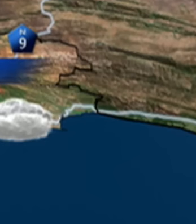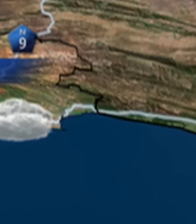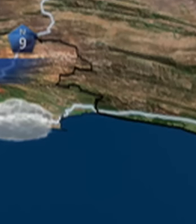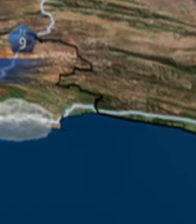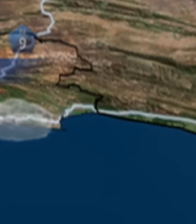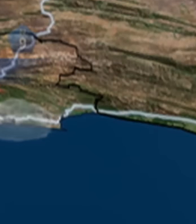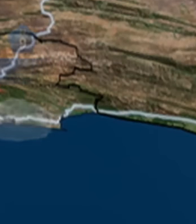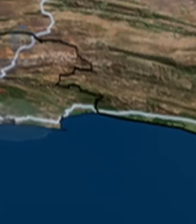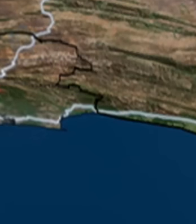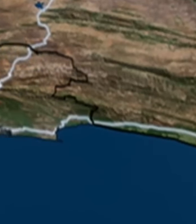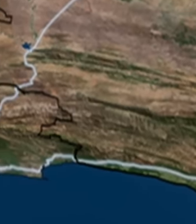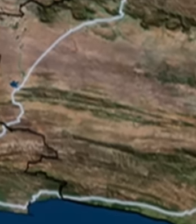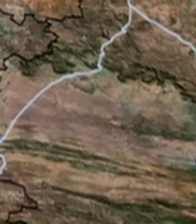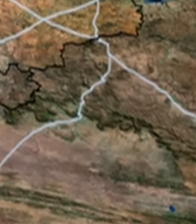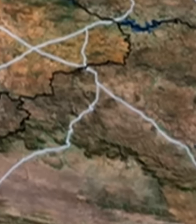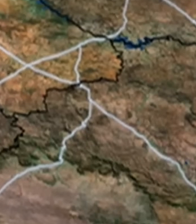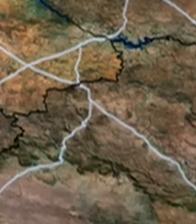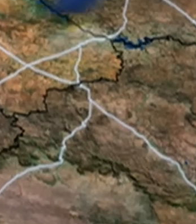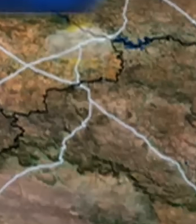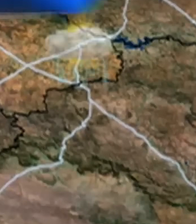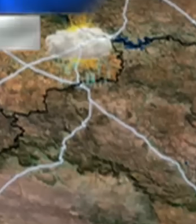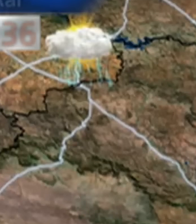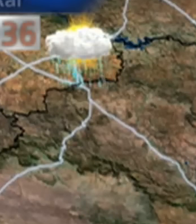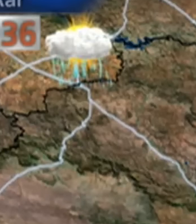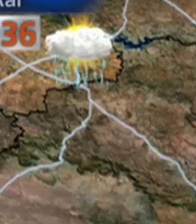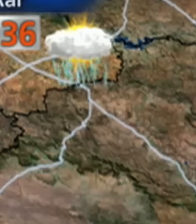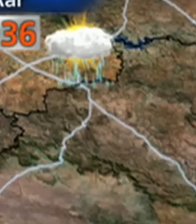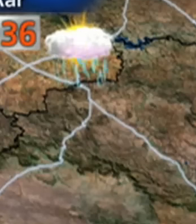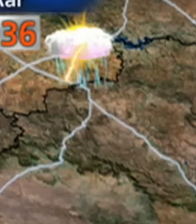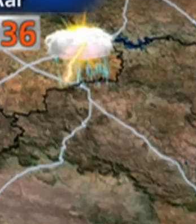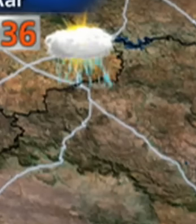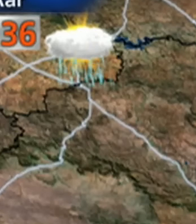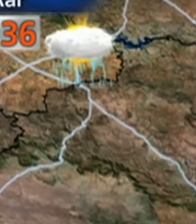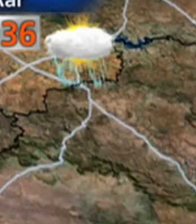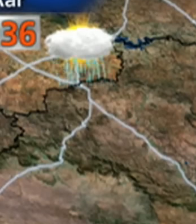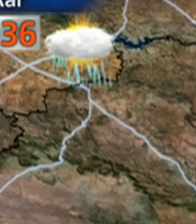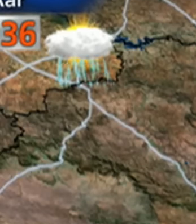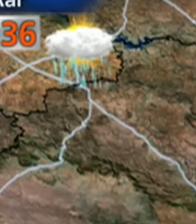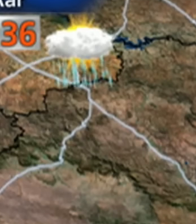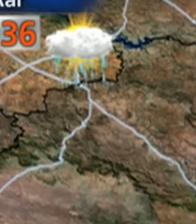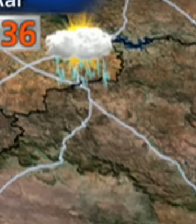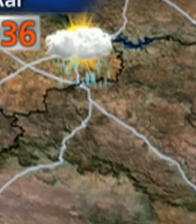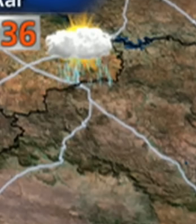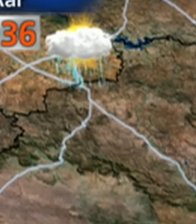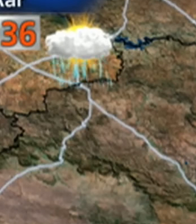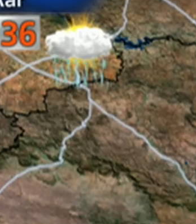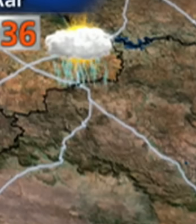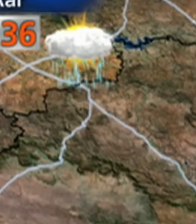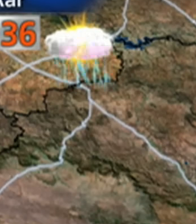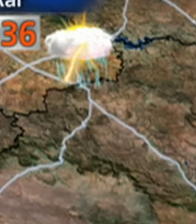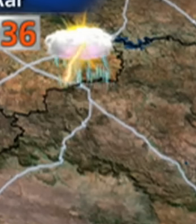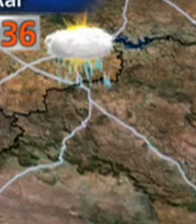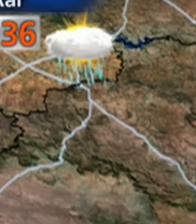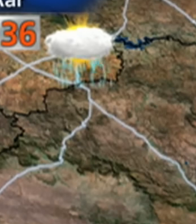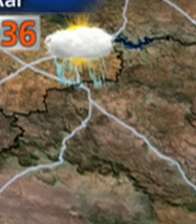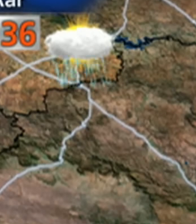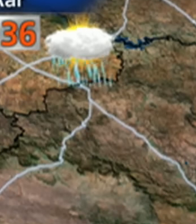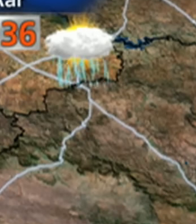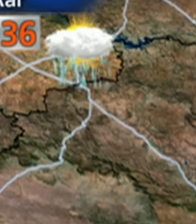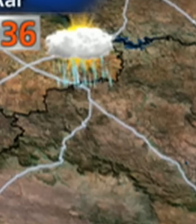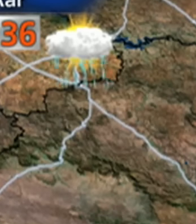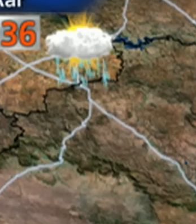Moselbe yona tla be ke mo go digrata di le 20 le borataro re lebella province ya ka kwa Northern Cape Capiteng a Pinteng go tlana mogote thata ka digrata